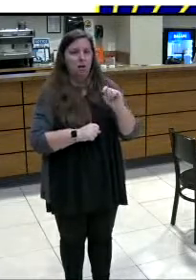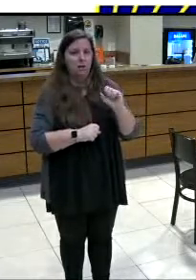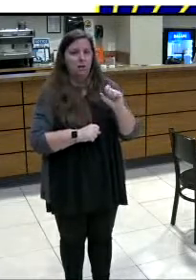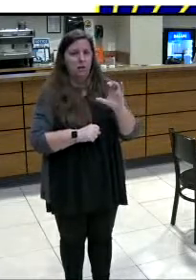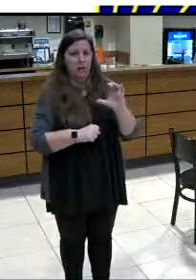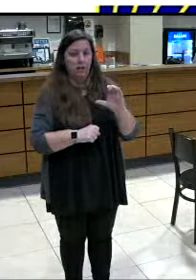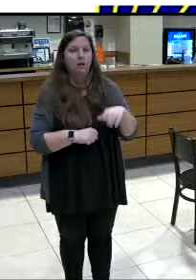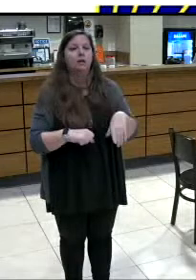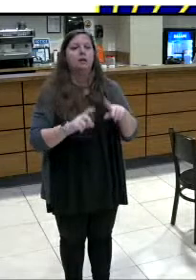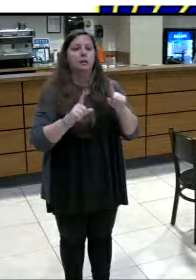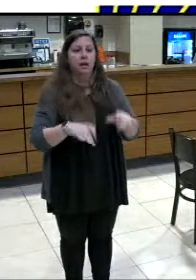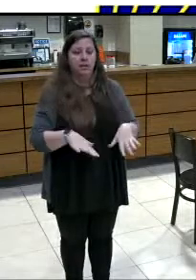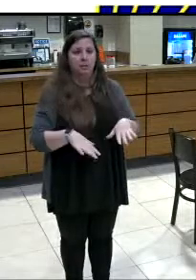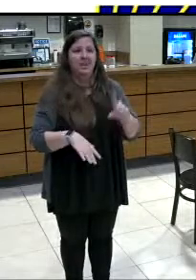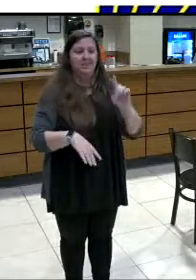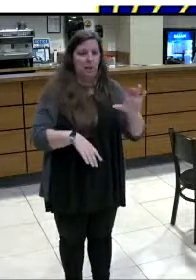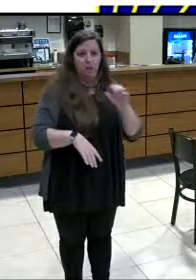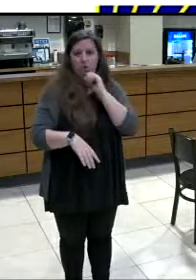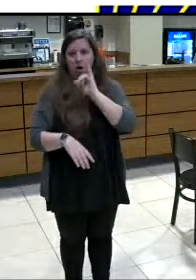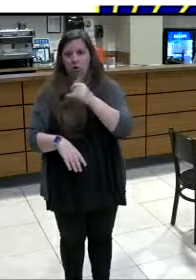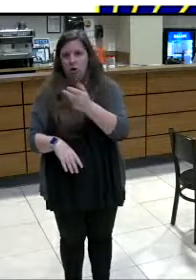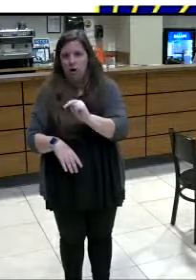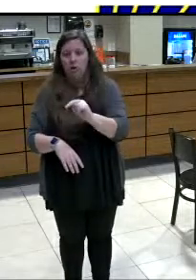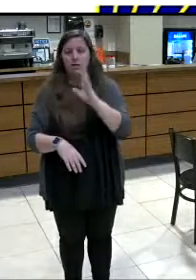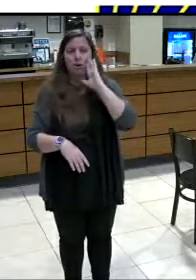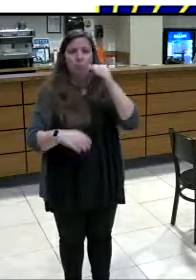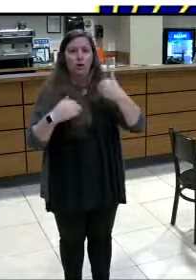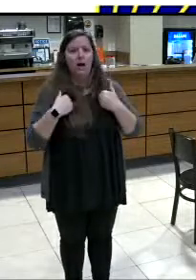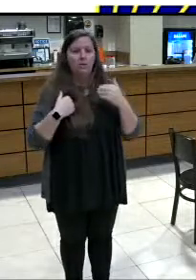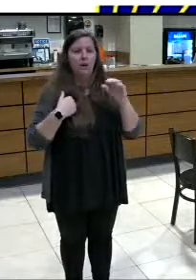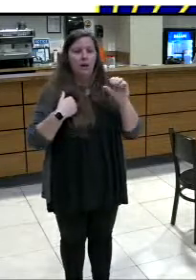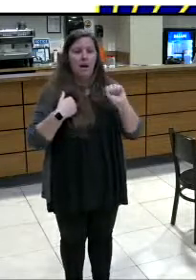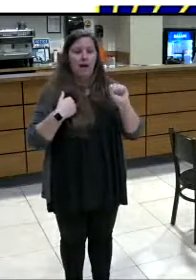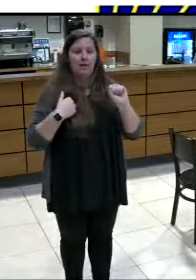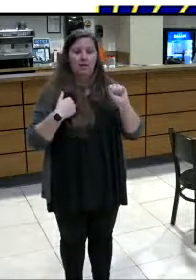versus January. So we'll have SGP data and